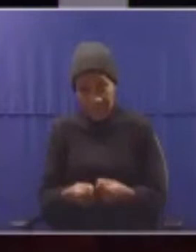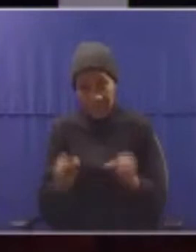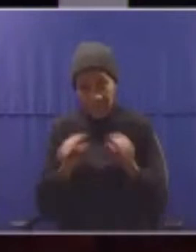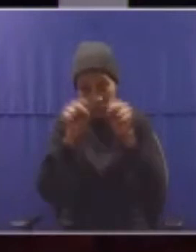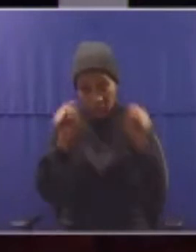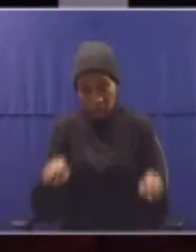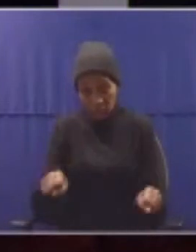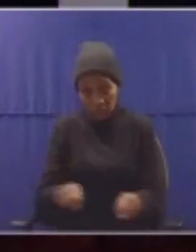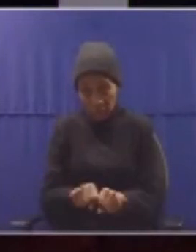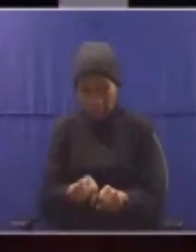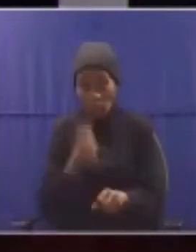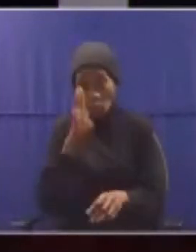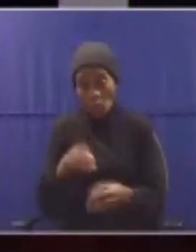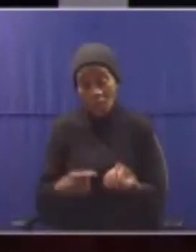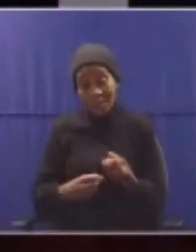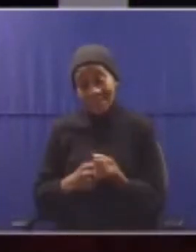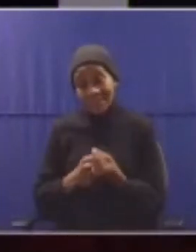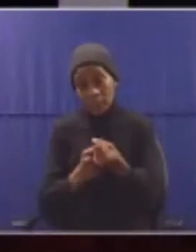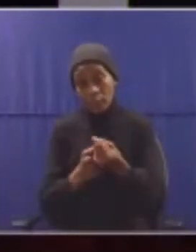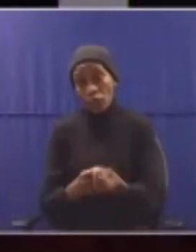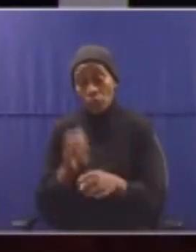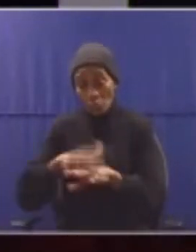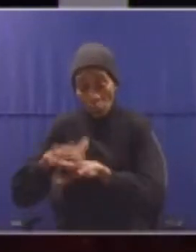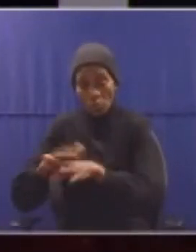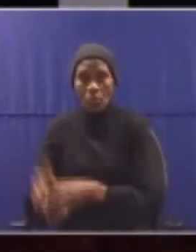commercialization. The South